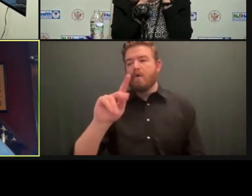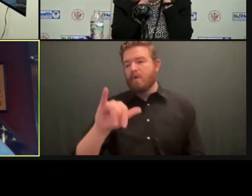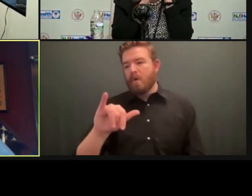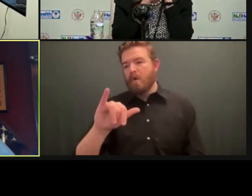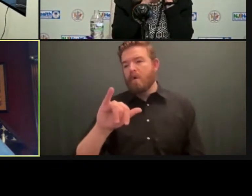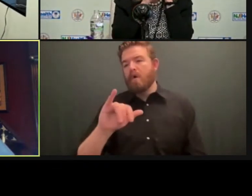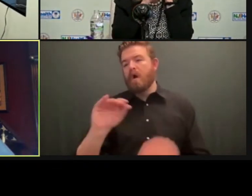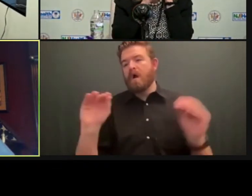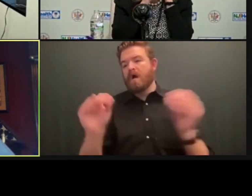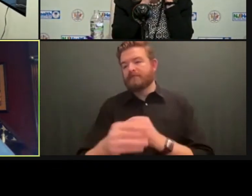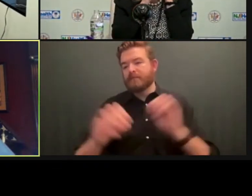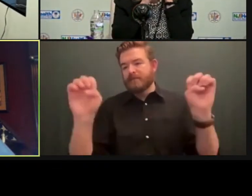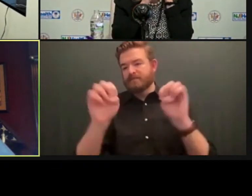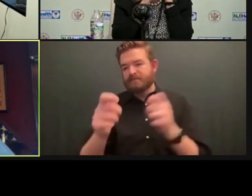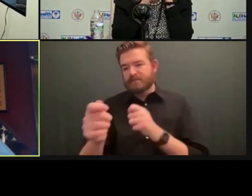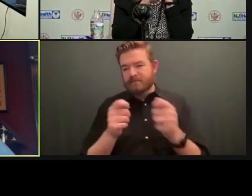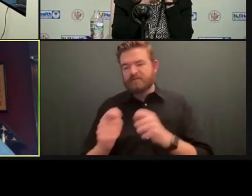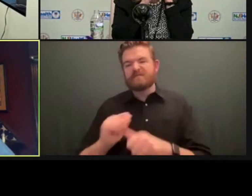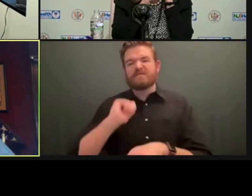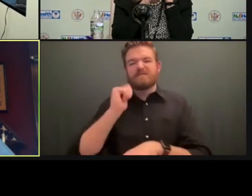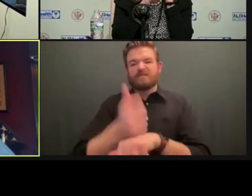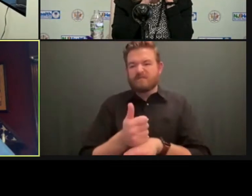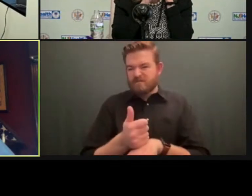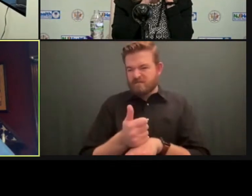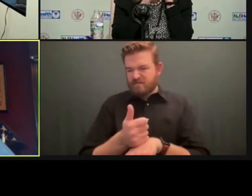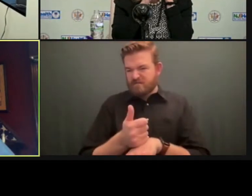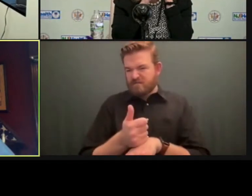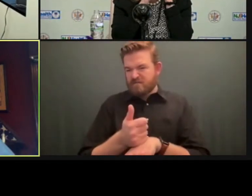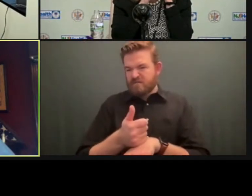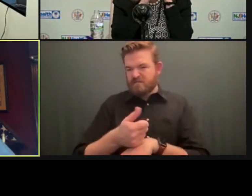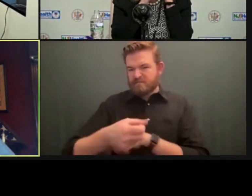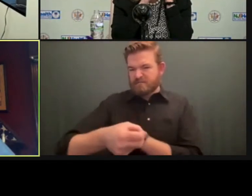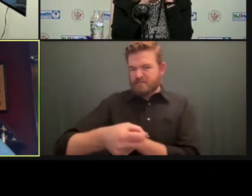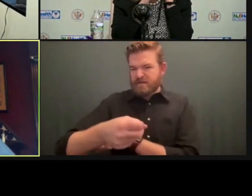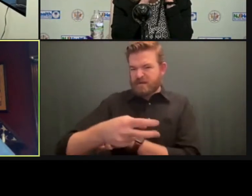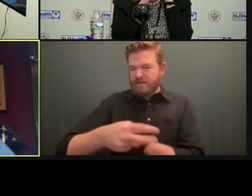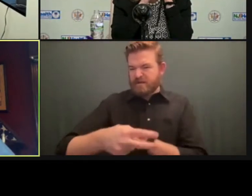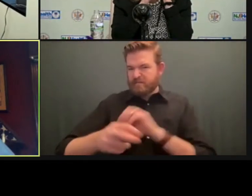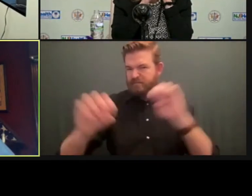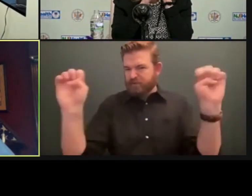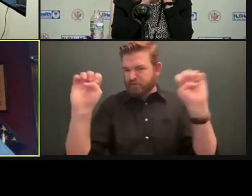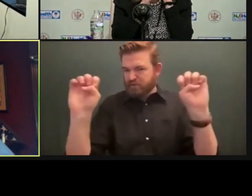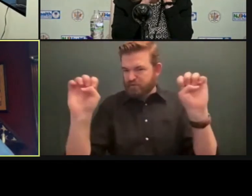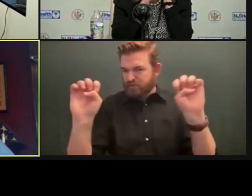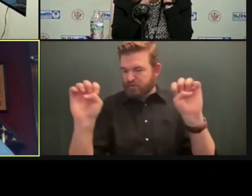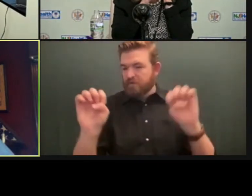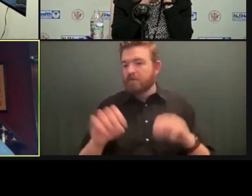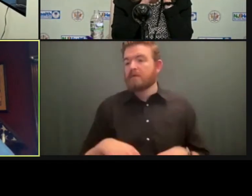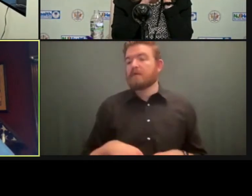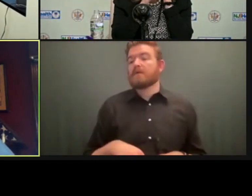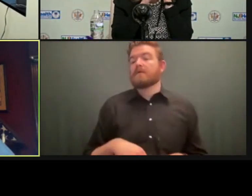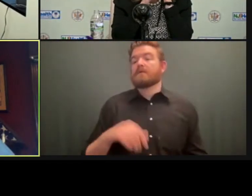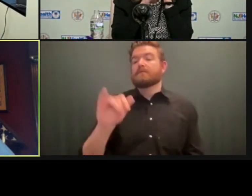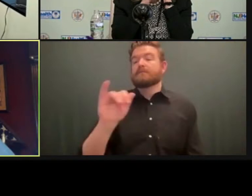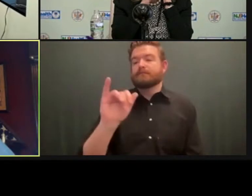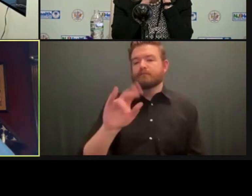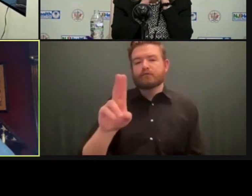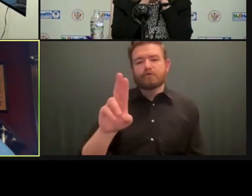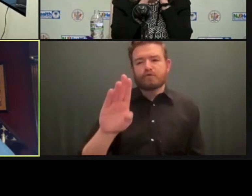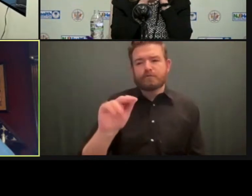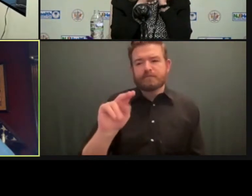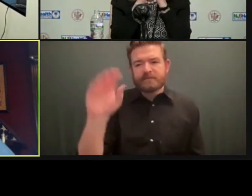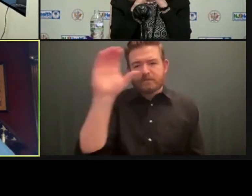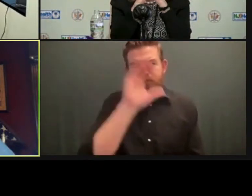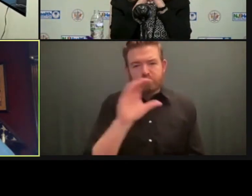at midnight, and our urban search and rescue staff remain ready with high water vehicles as well